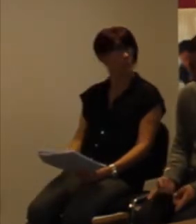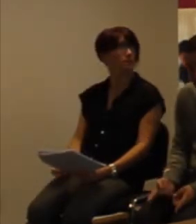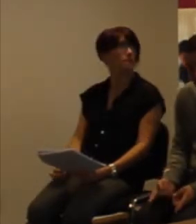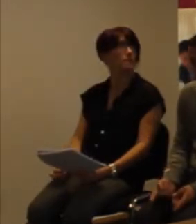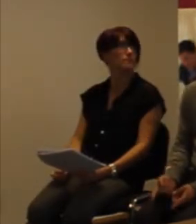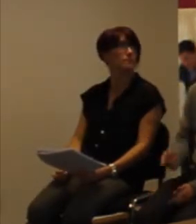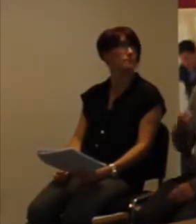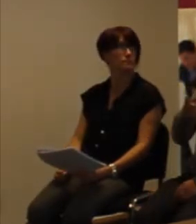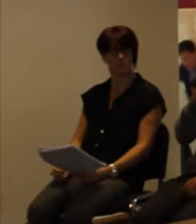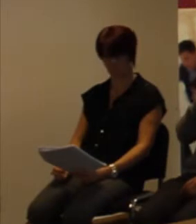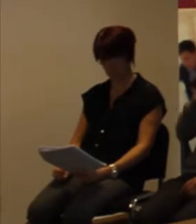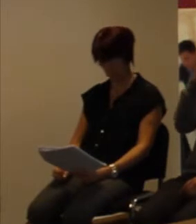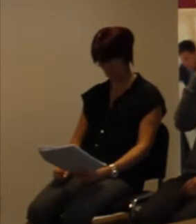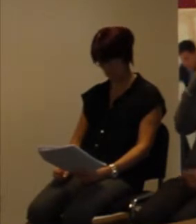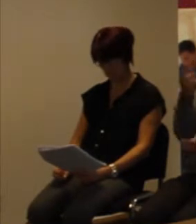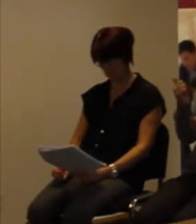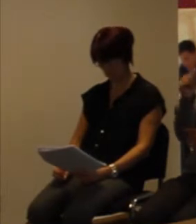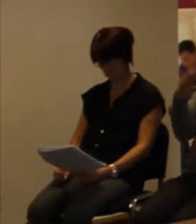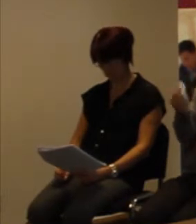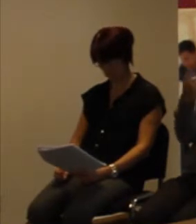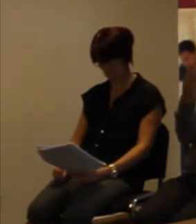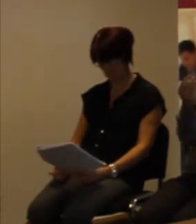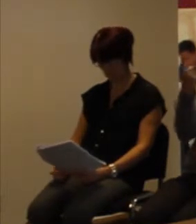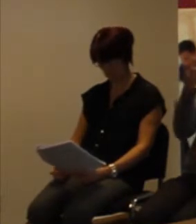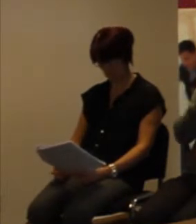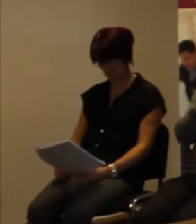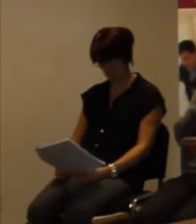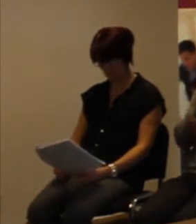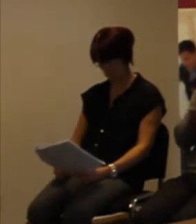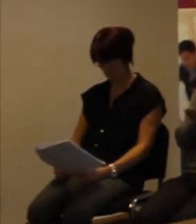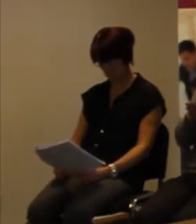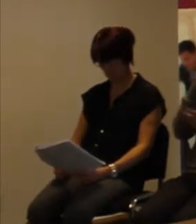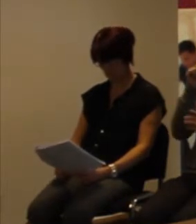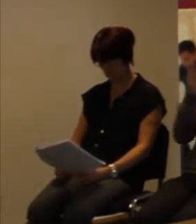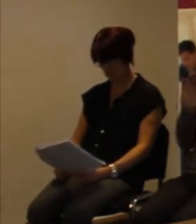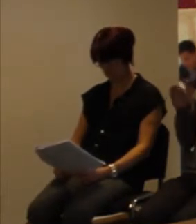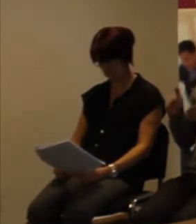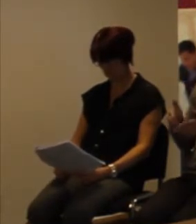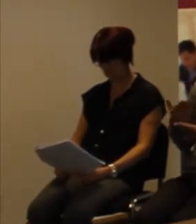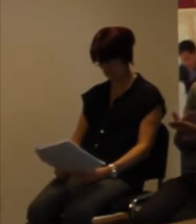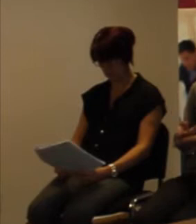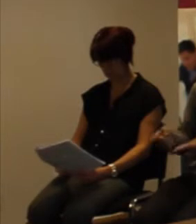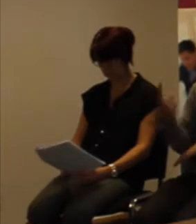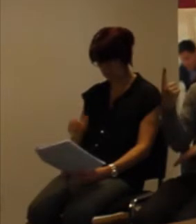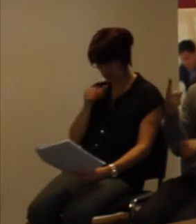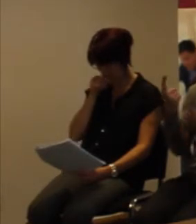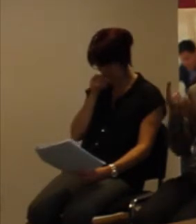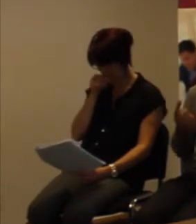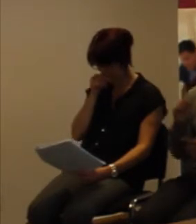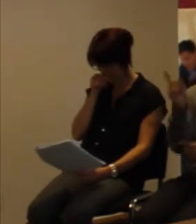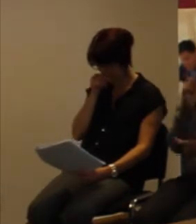just to have someone to specifically focus on that one issue will allow you to. Now again, reasonable. What